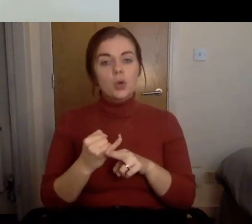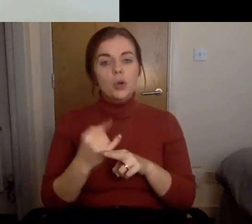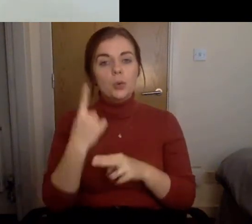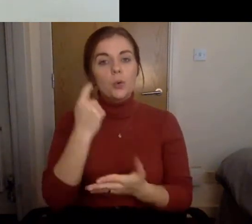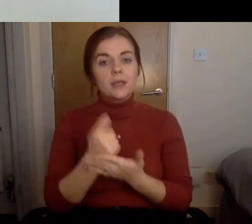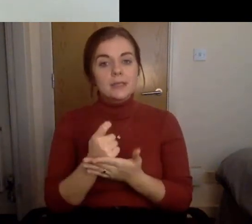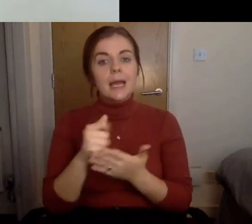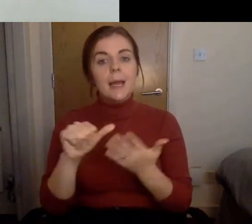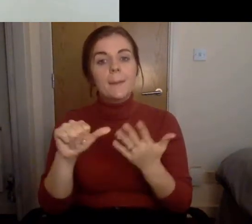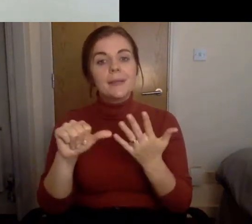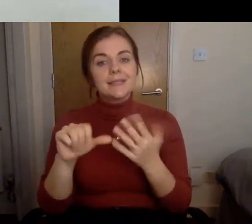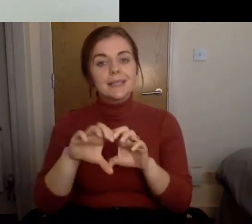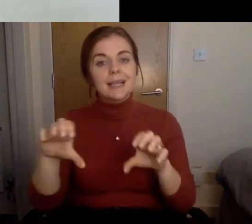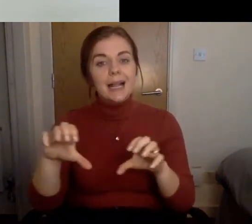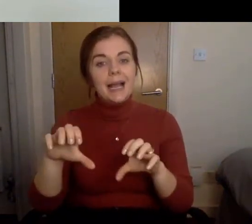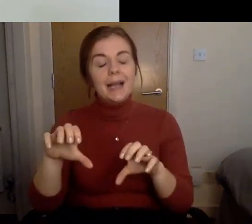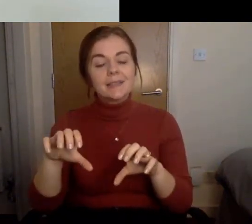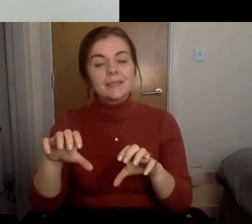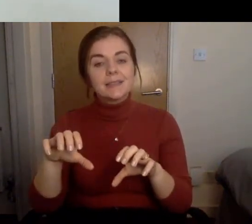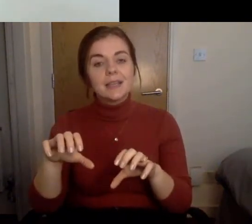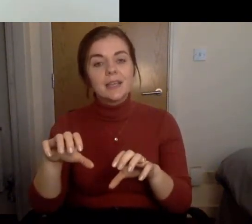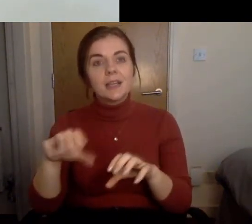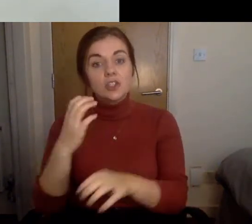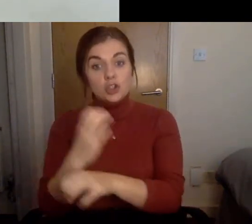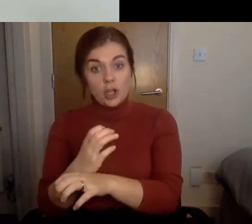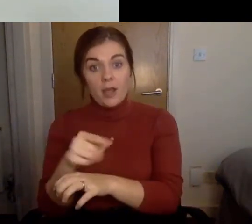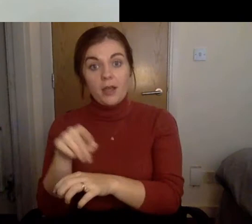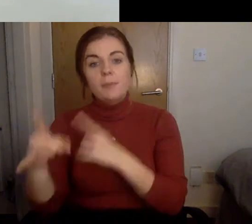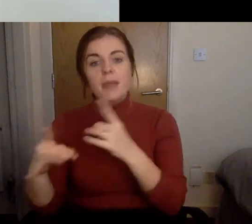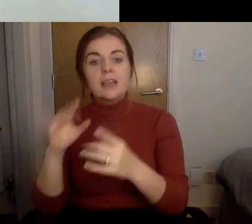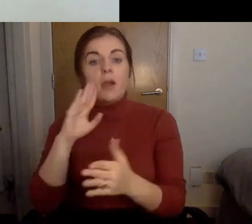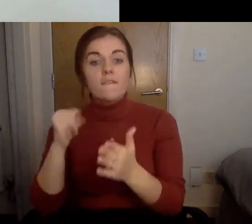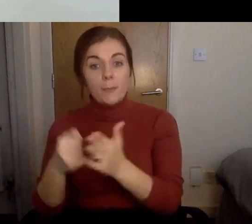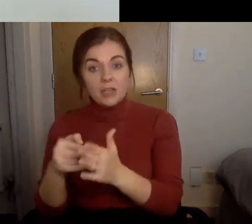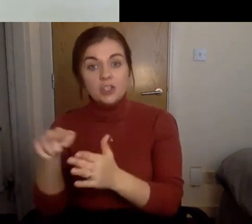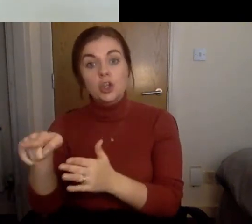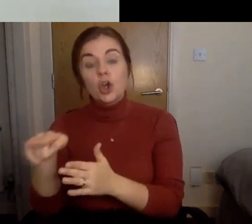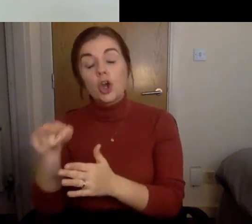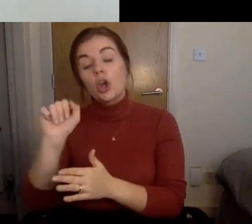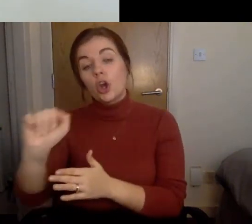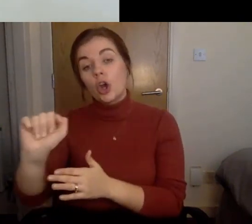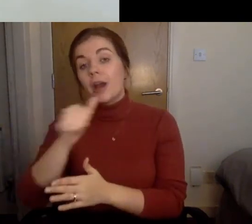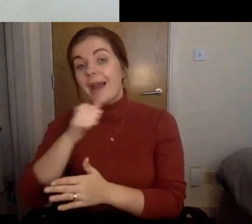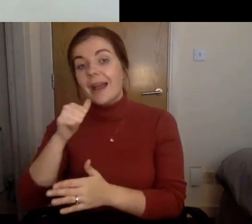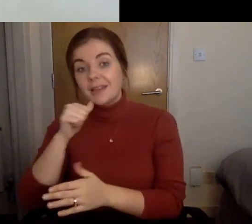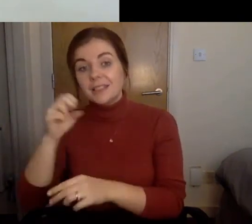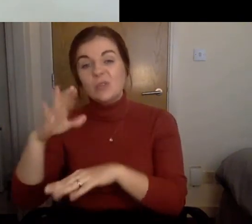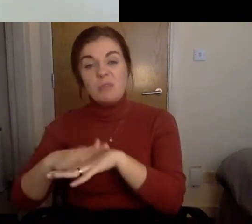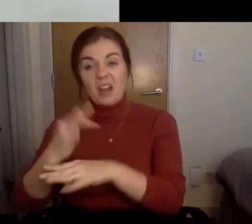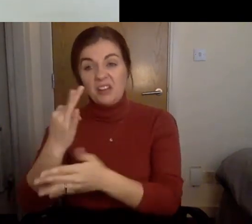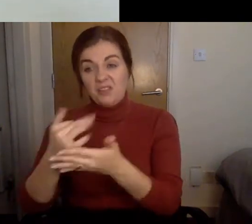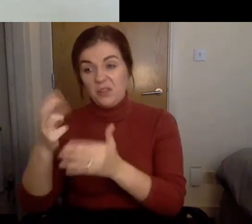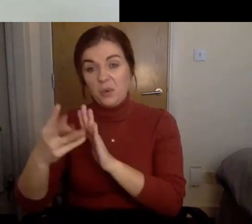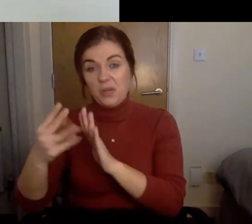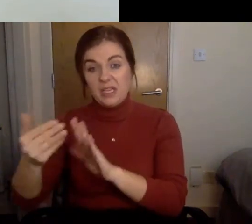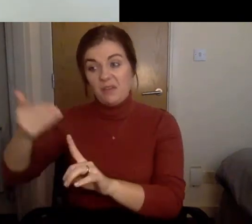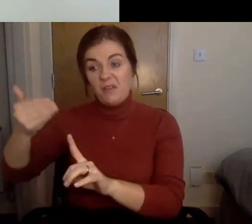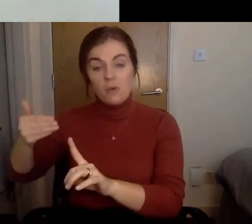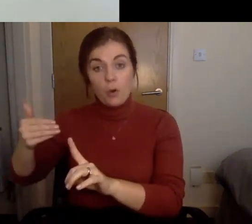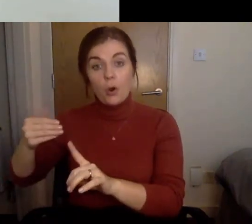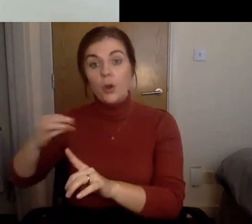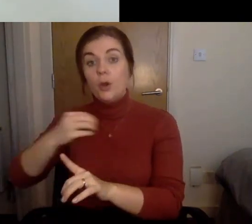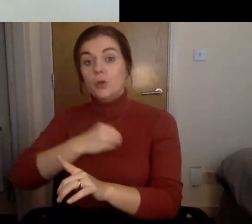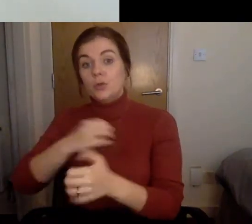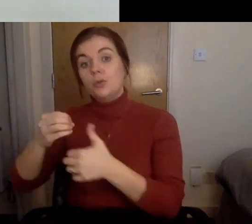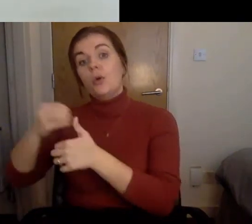class child making confirmation, and her auntie had got married a couple of weeks before to her